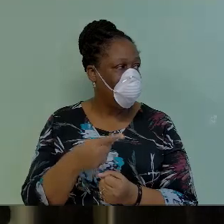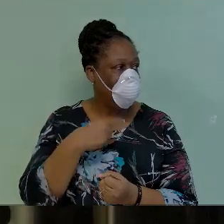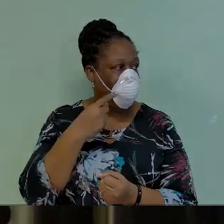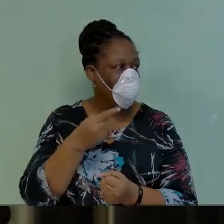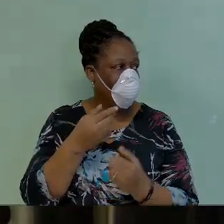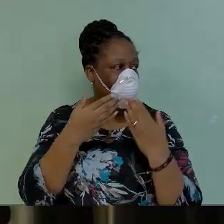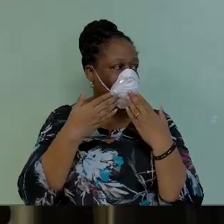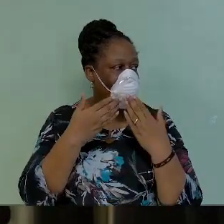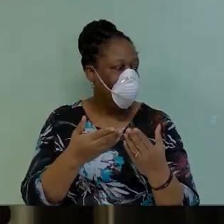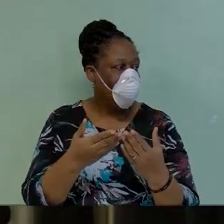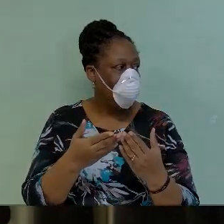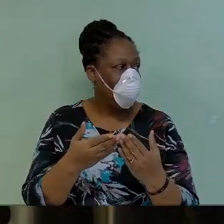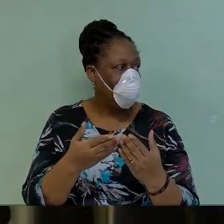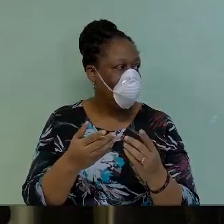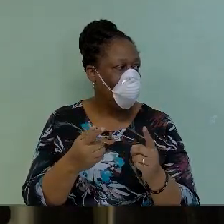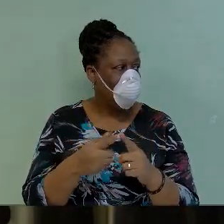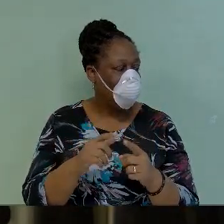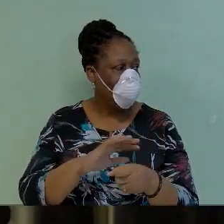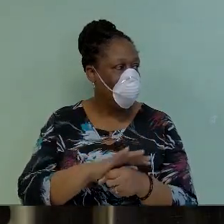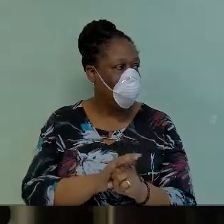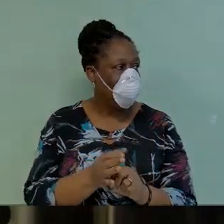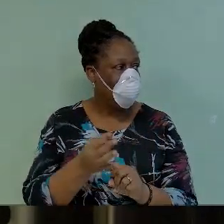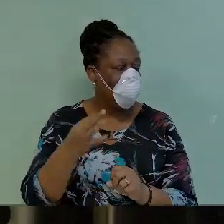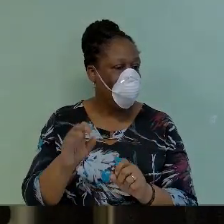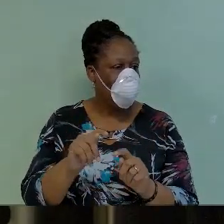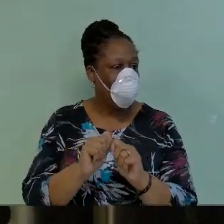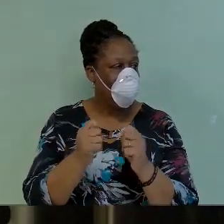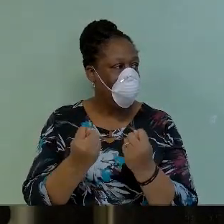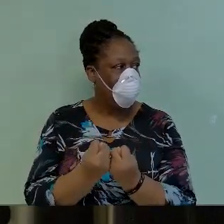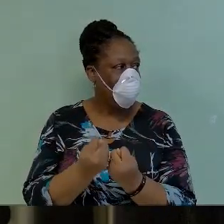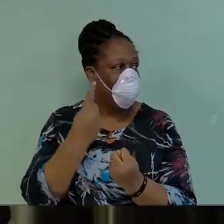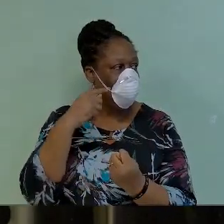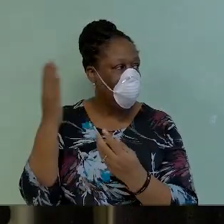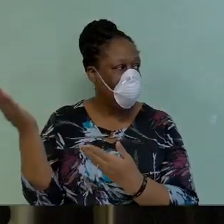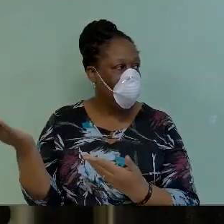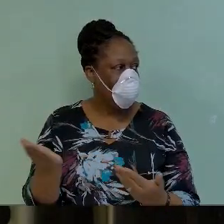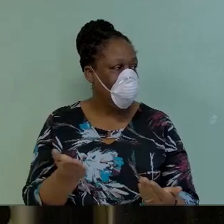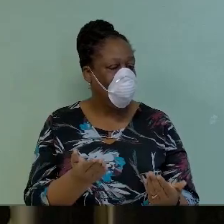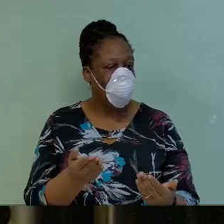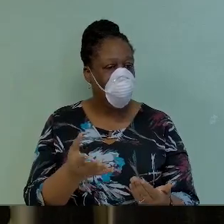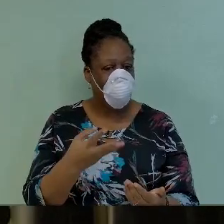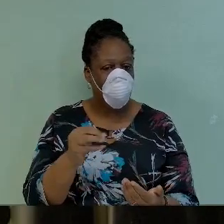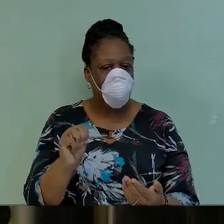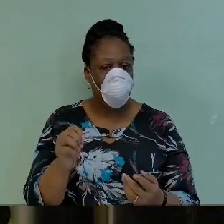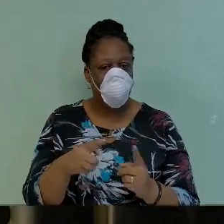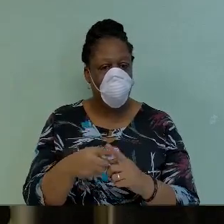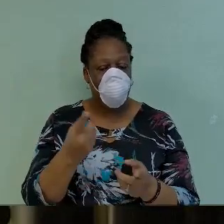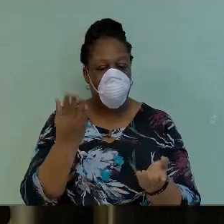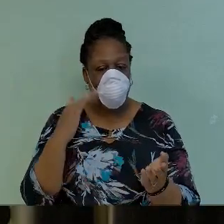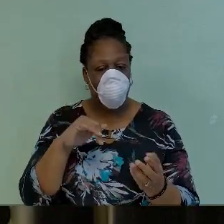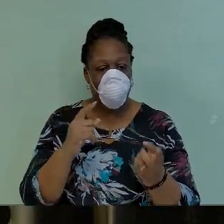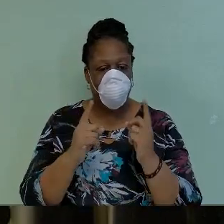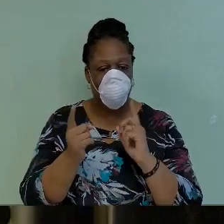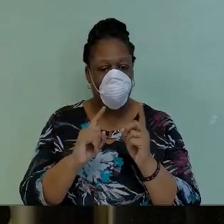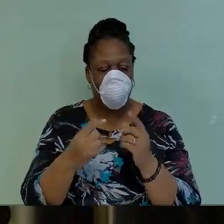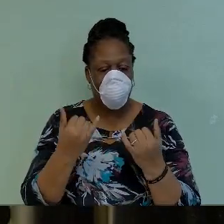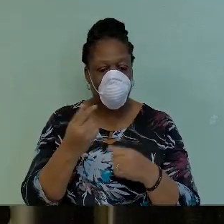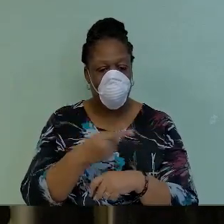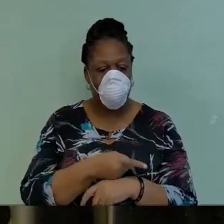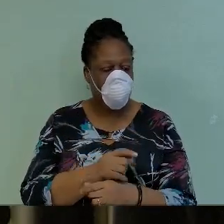say thanks to the COVID-19 Task Force for inviting the Bureau to speak